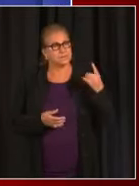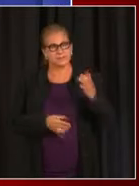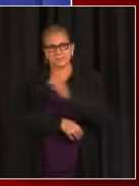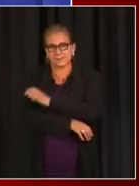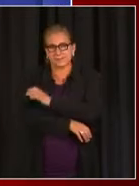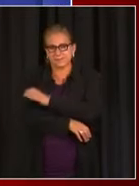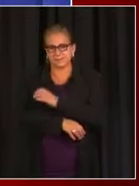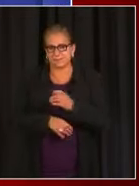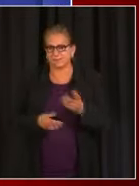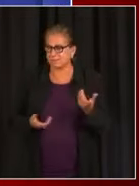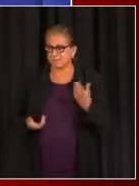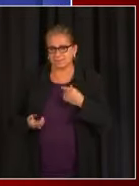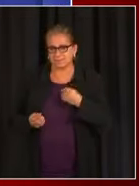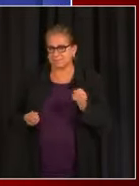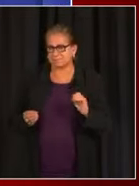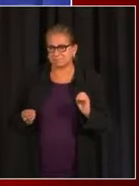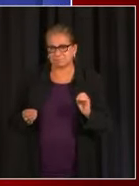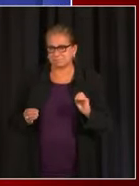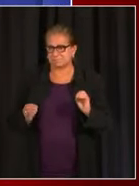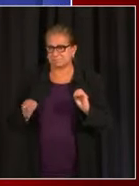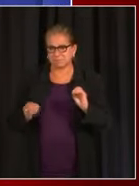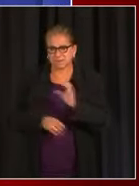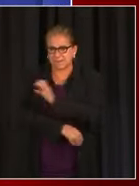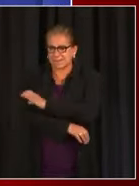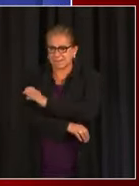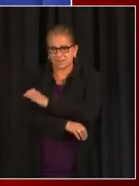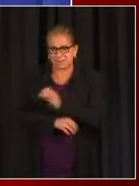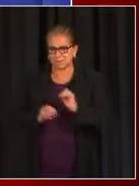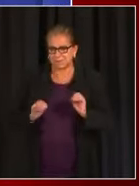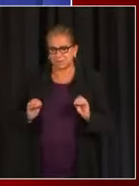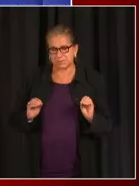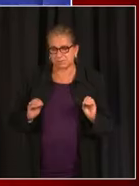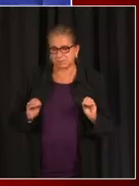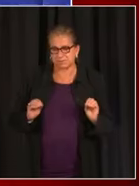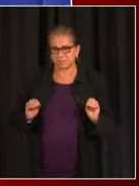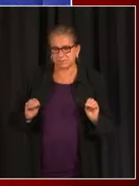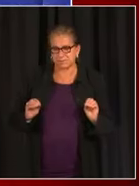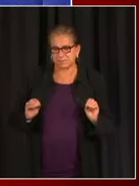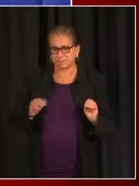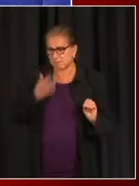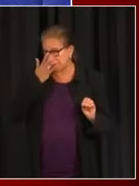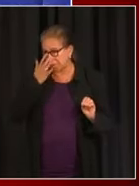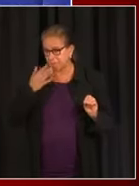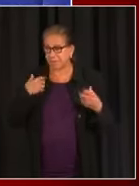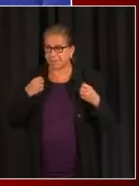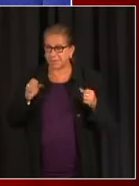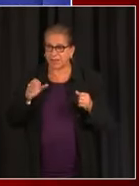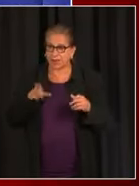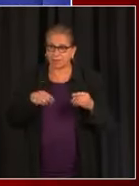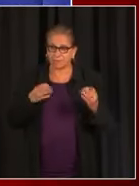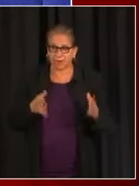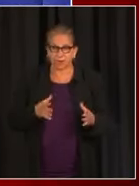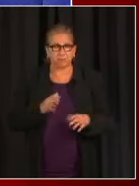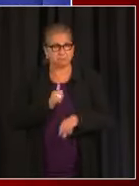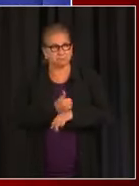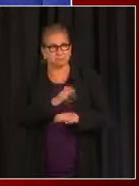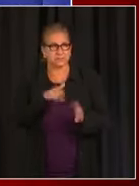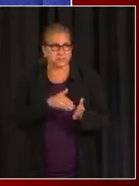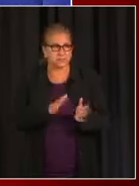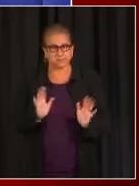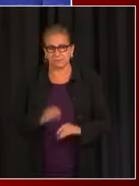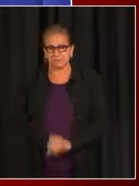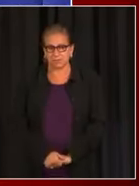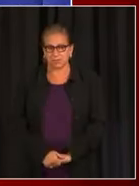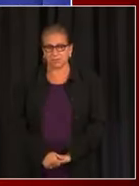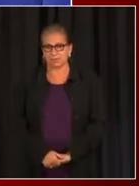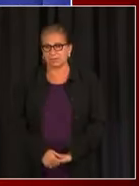away district doesn't operate clinics. They're not our clinics. They're the clinics of healthcare providers, and their policies may vary. Got it.